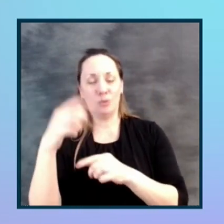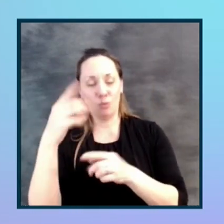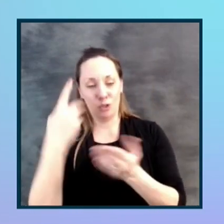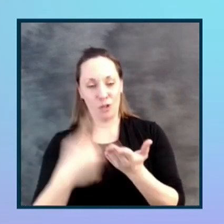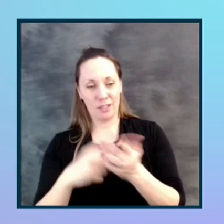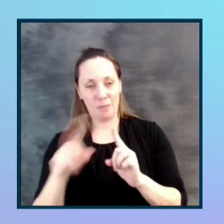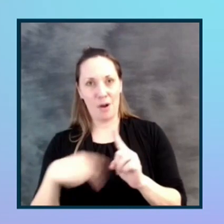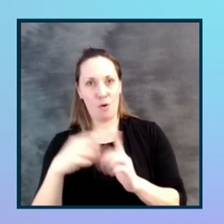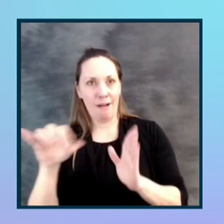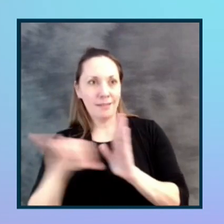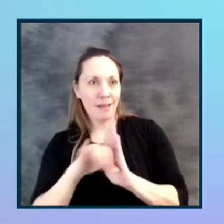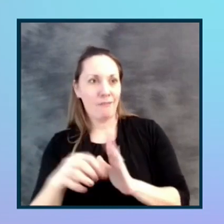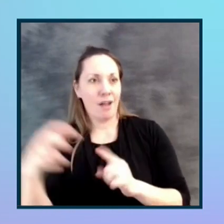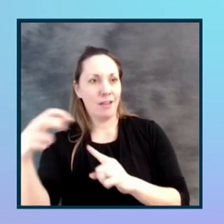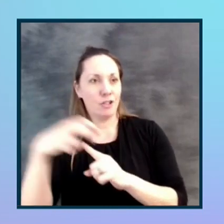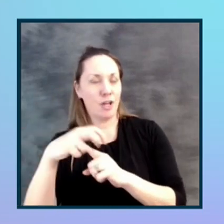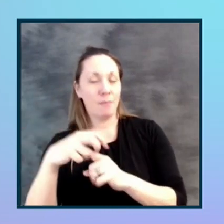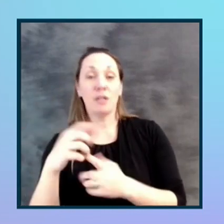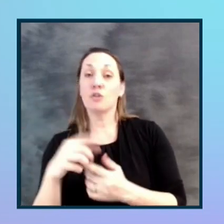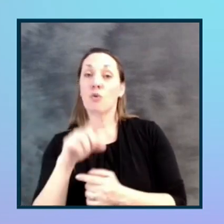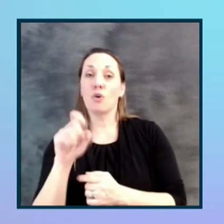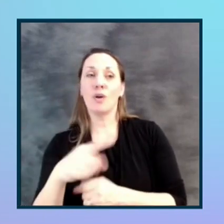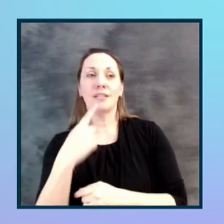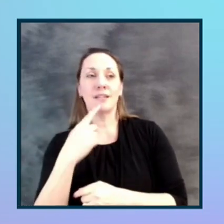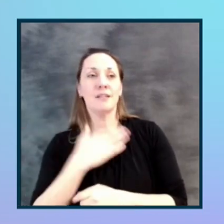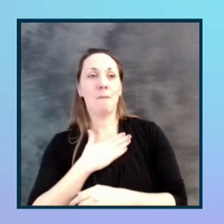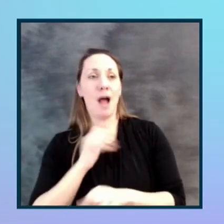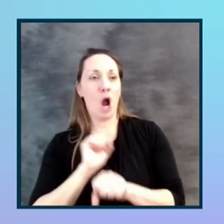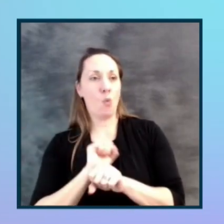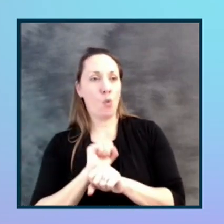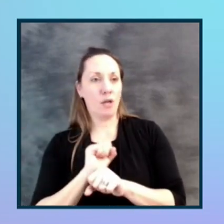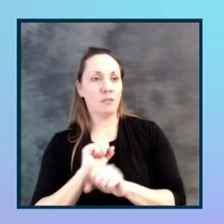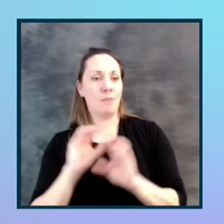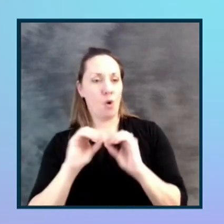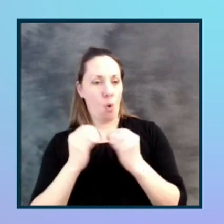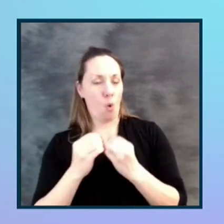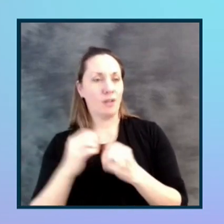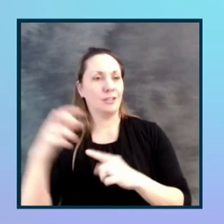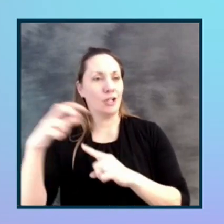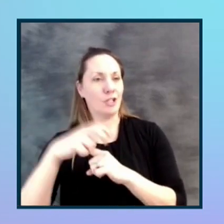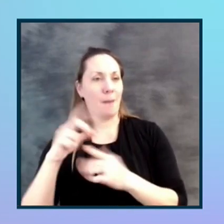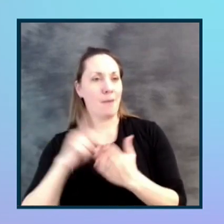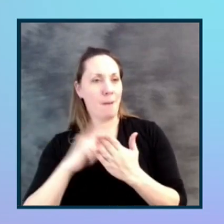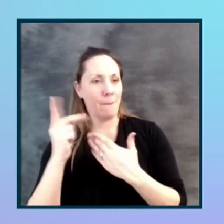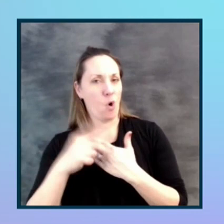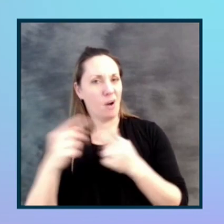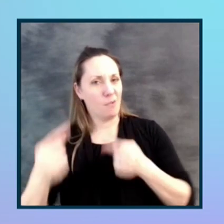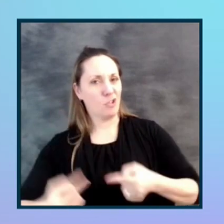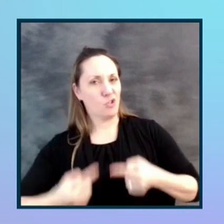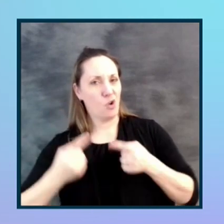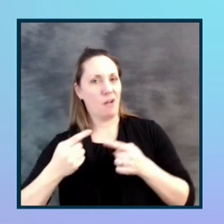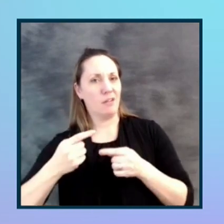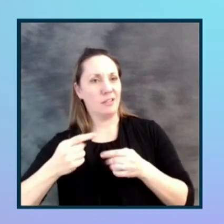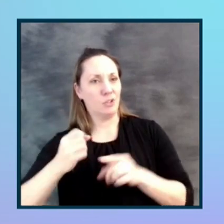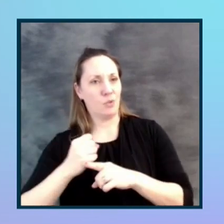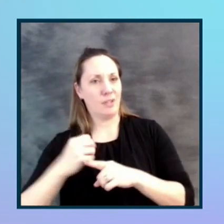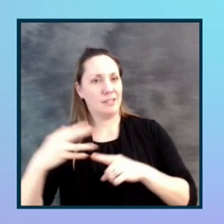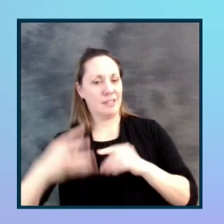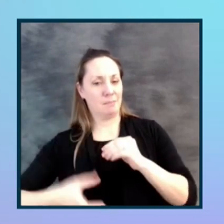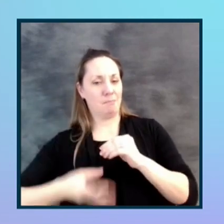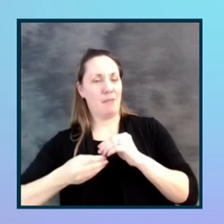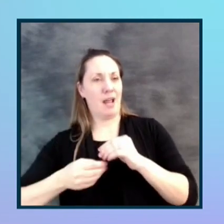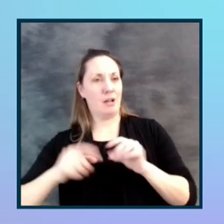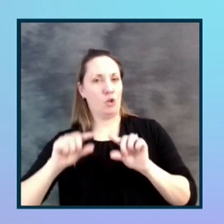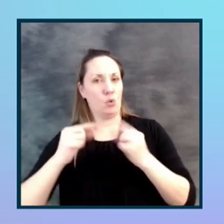champion. So the question says, my org's champion program is struggling to expand the group past a group